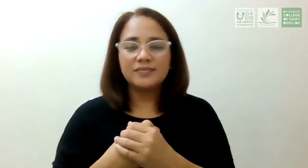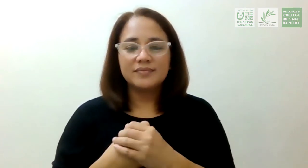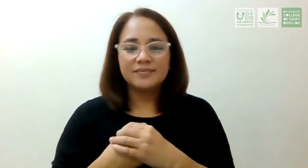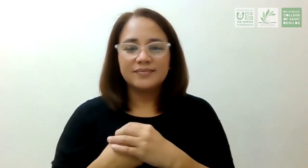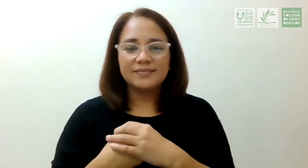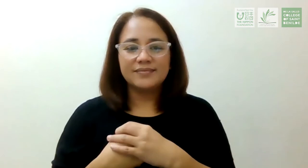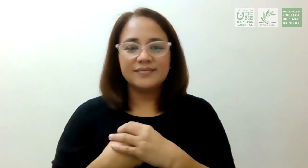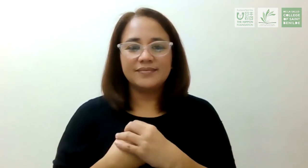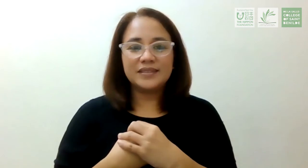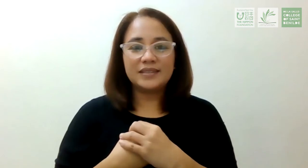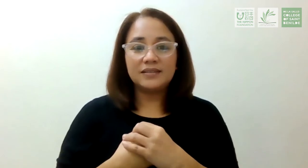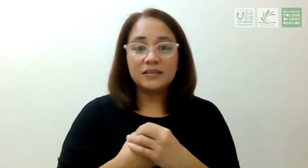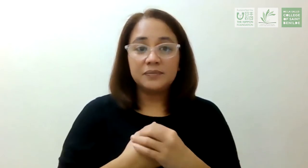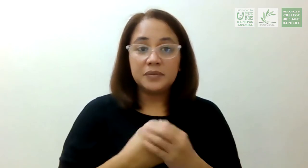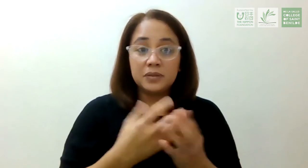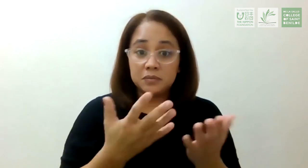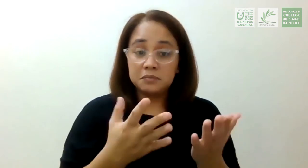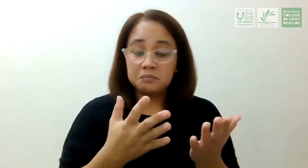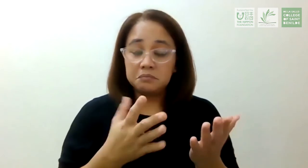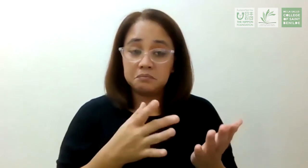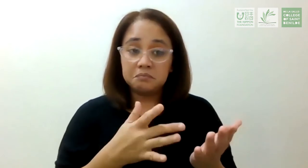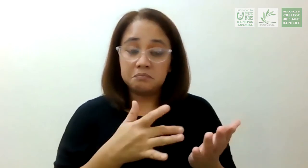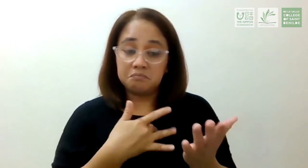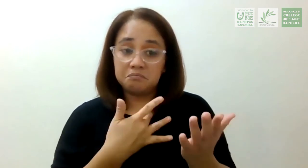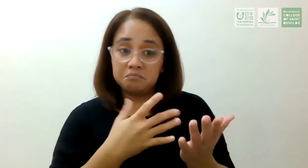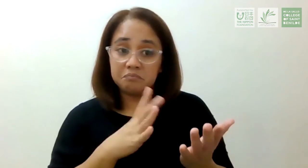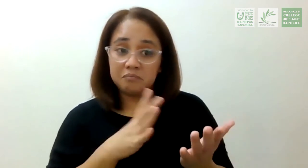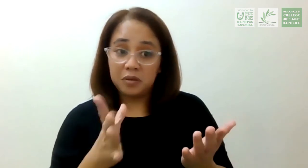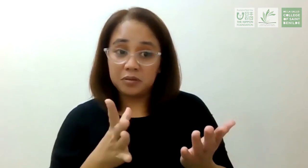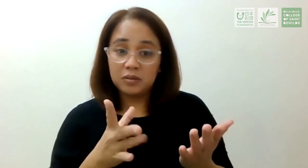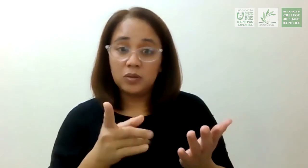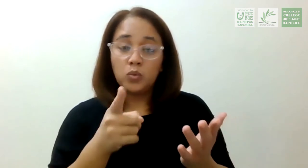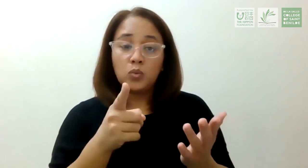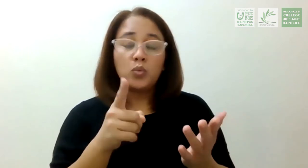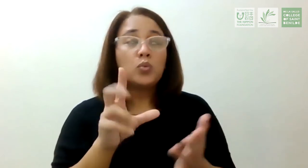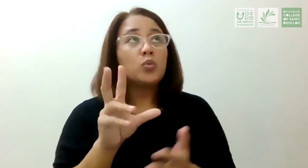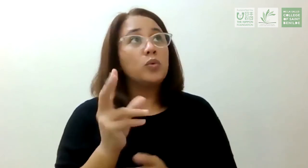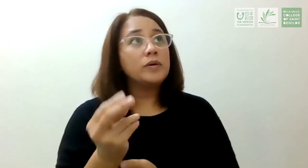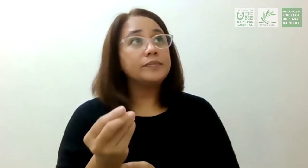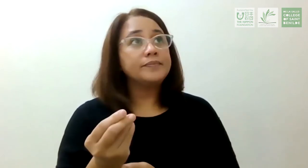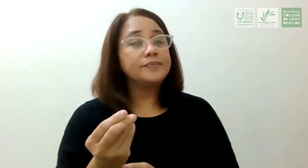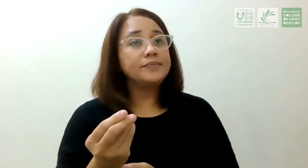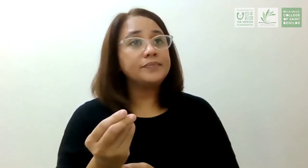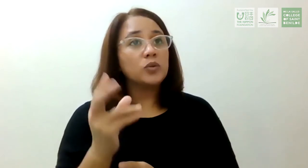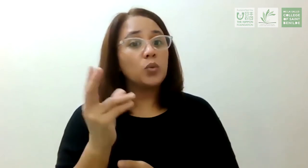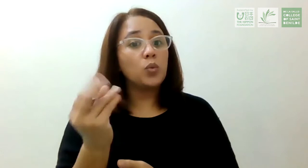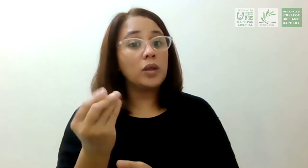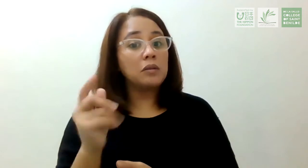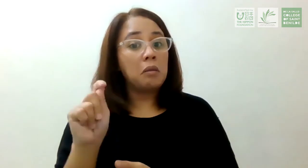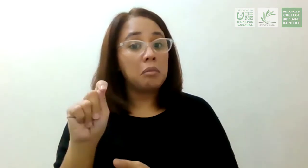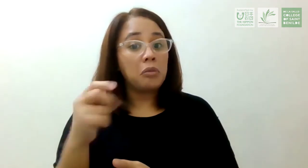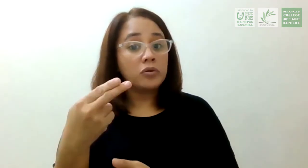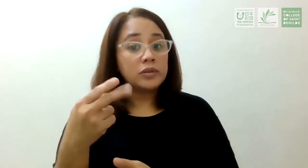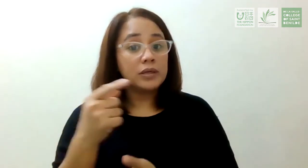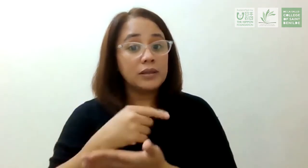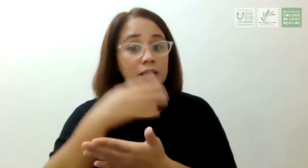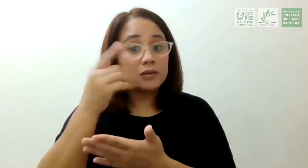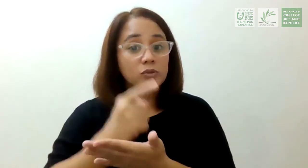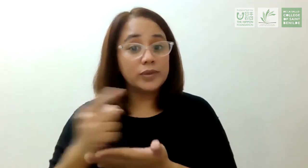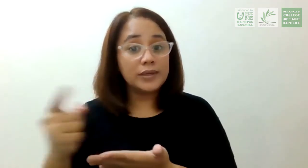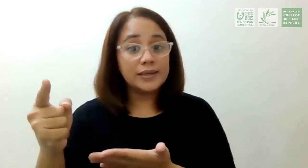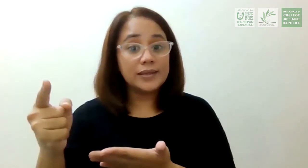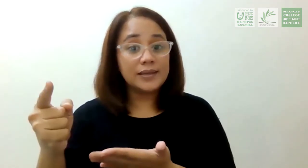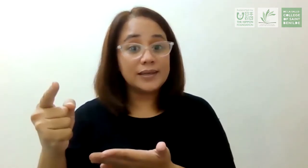If you feel comfortable, we can do it on Thursday of next week.